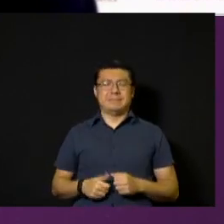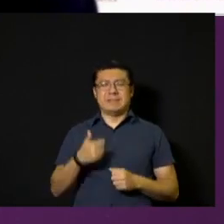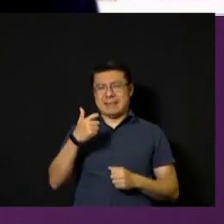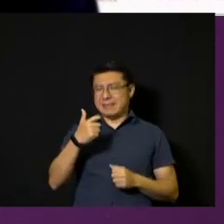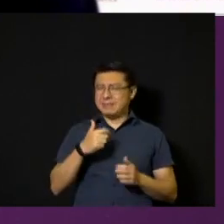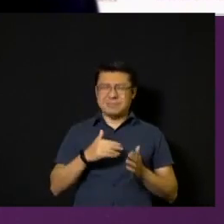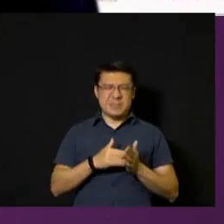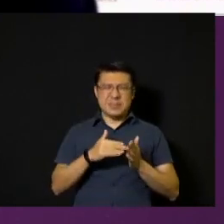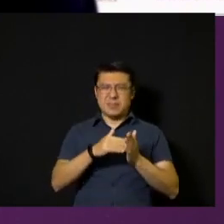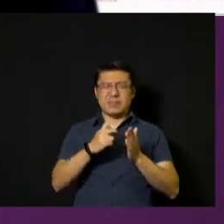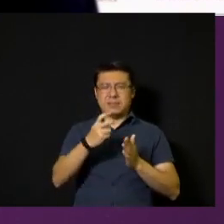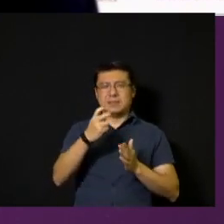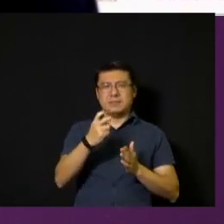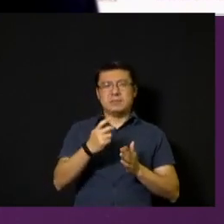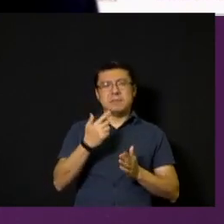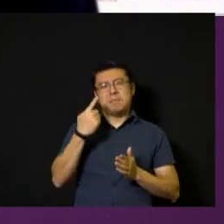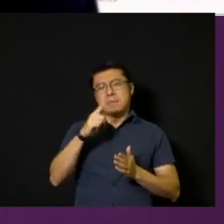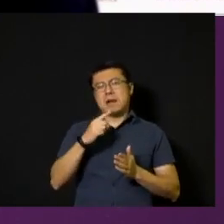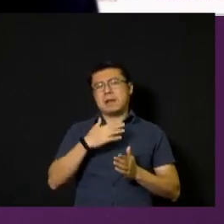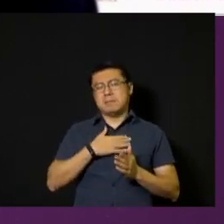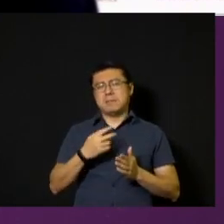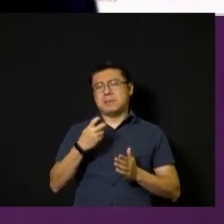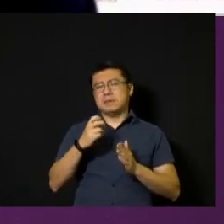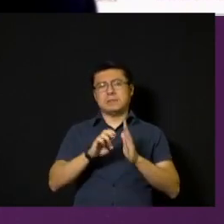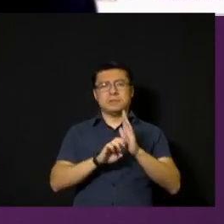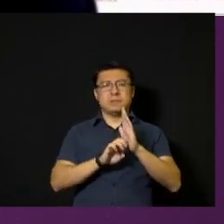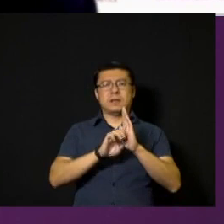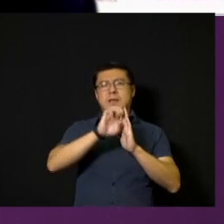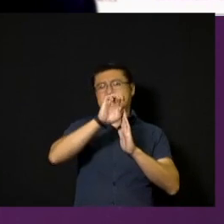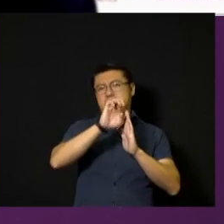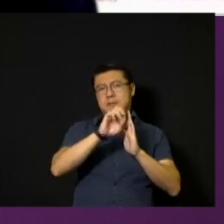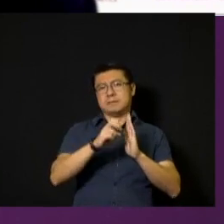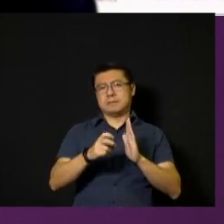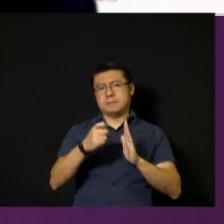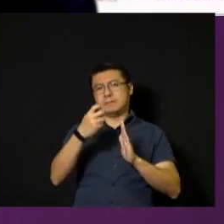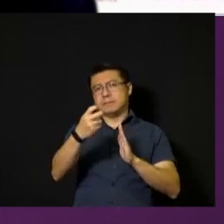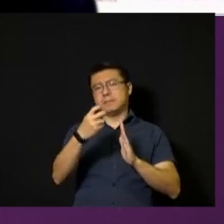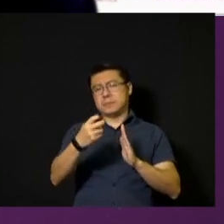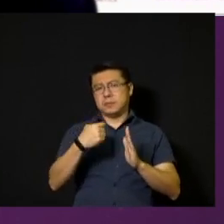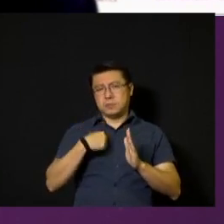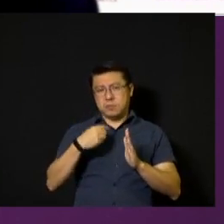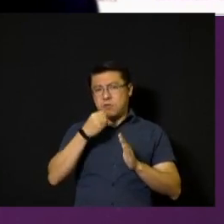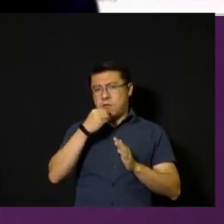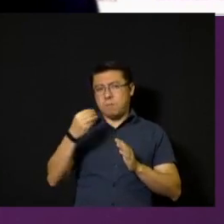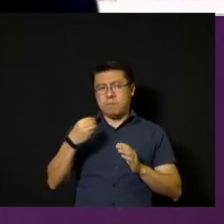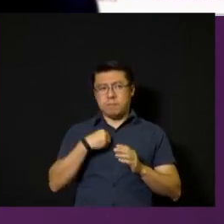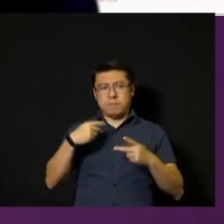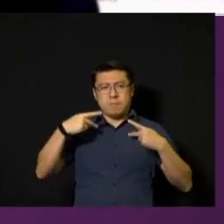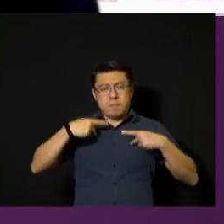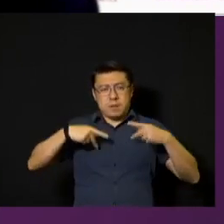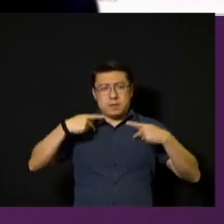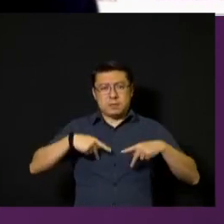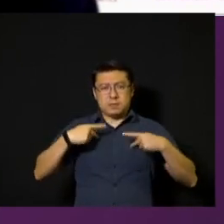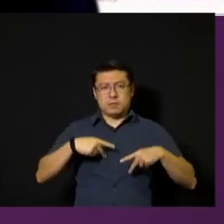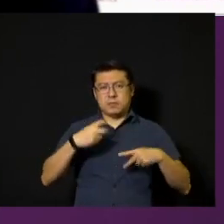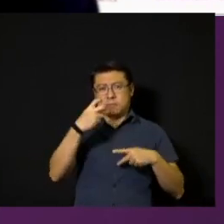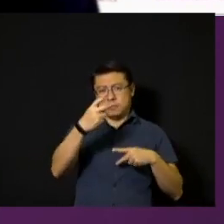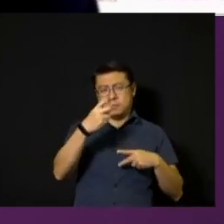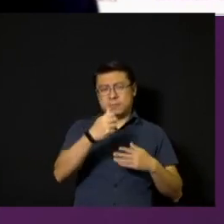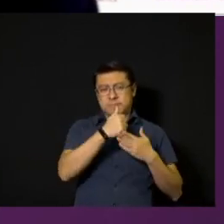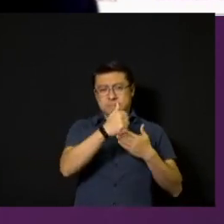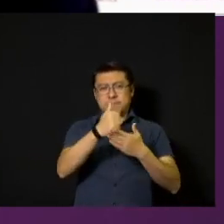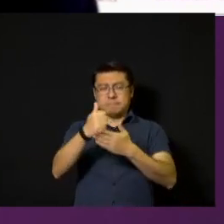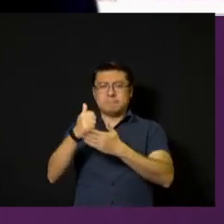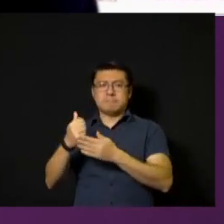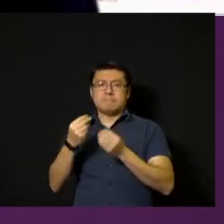me, it's like an elevator. It is a commitment with people. When you get there, you will understand that you